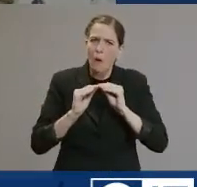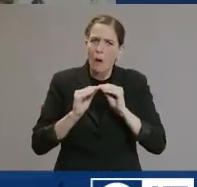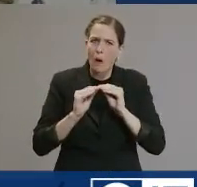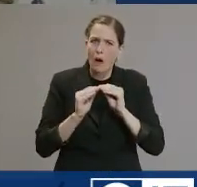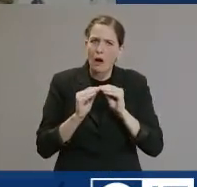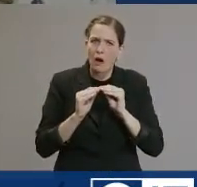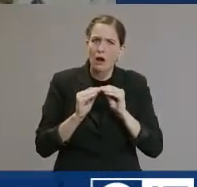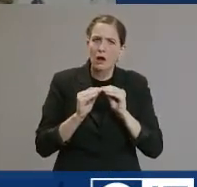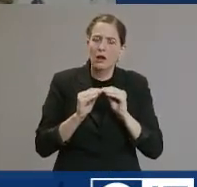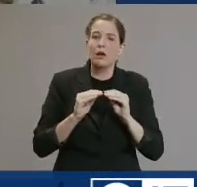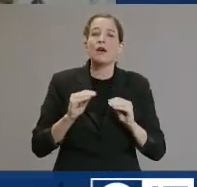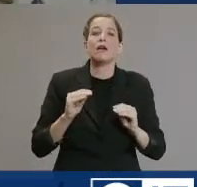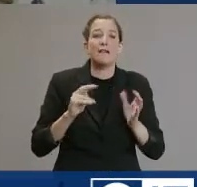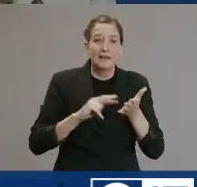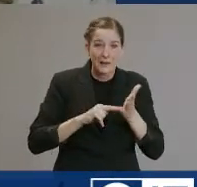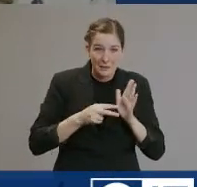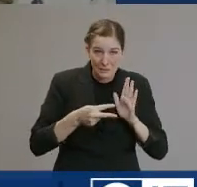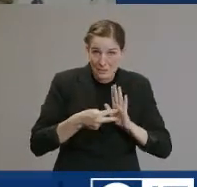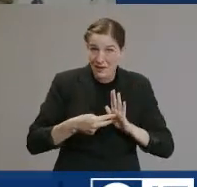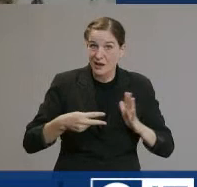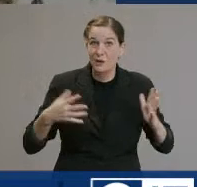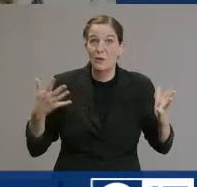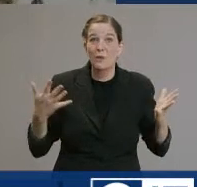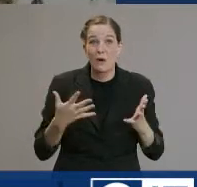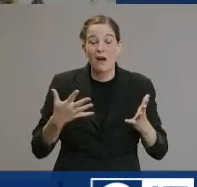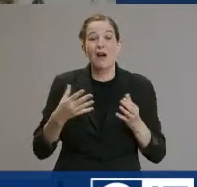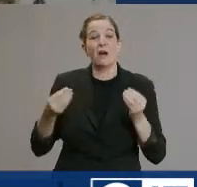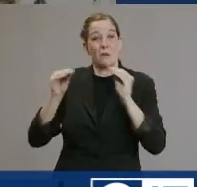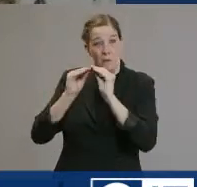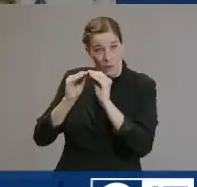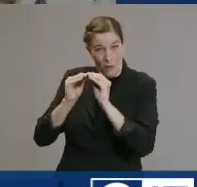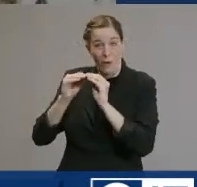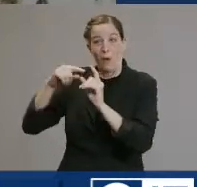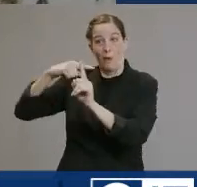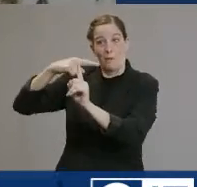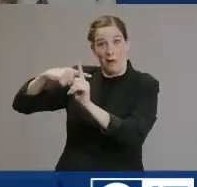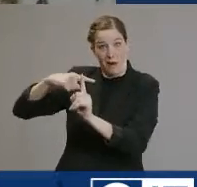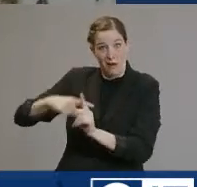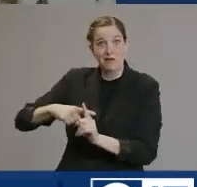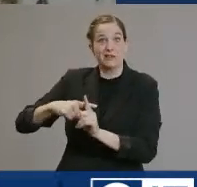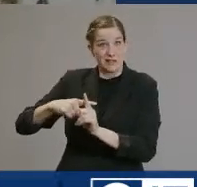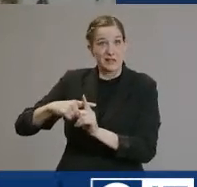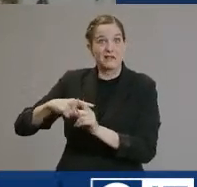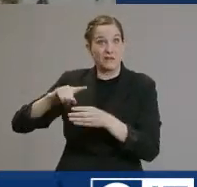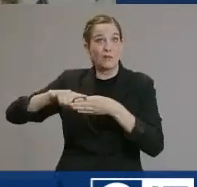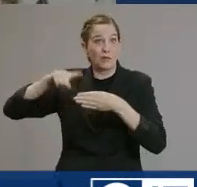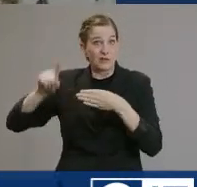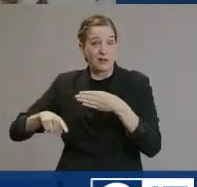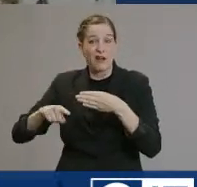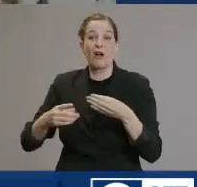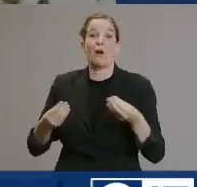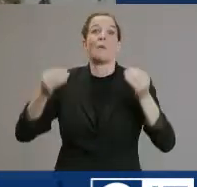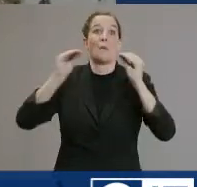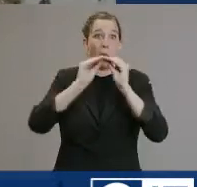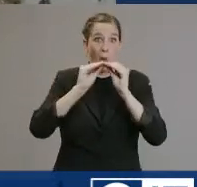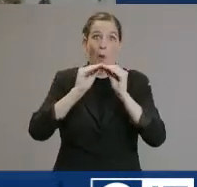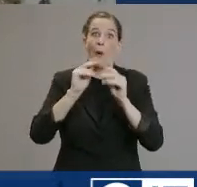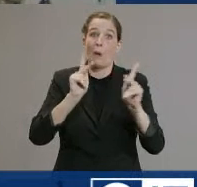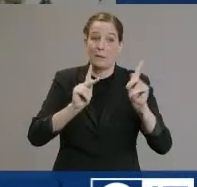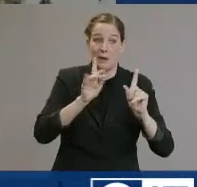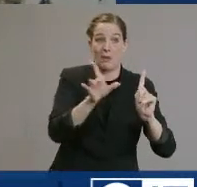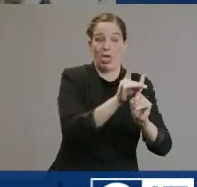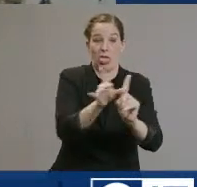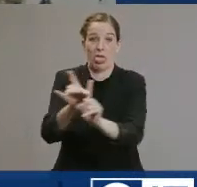an increase in cases, along with an increase in positivity, what we want to measure, what's